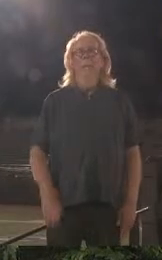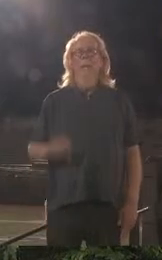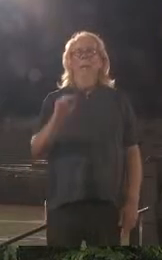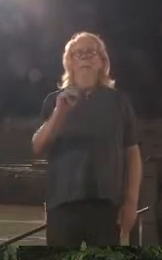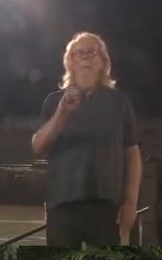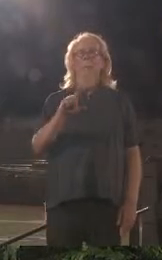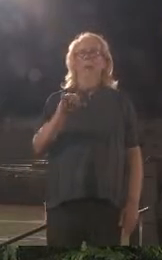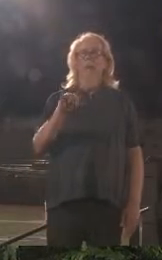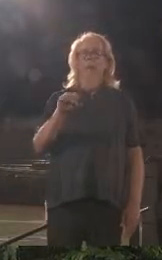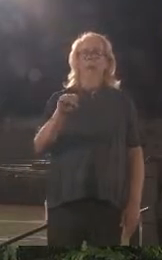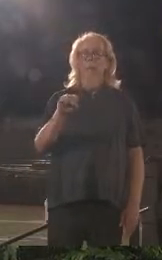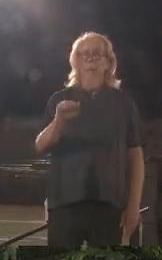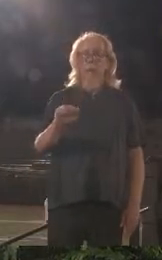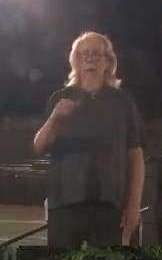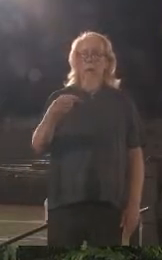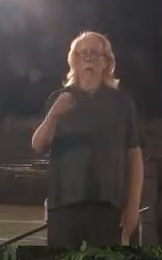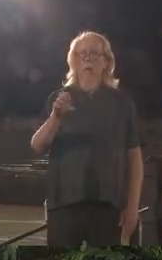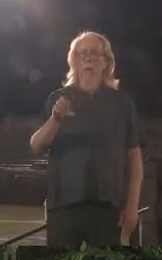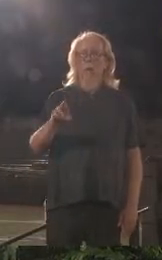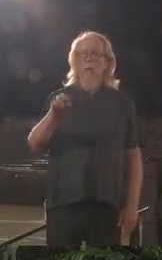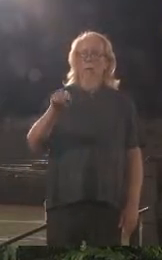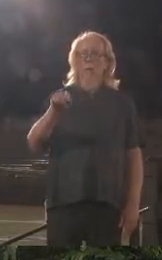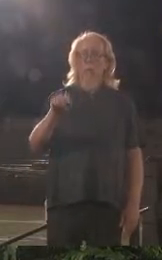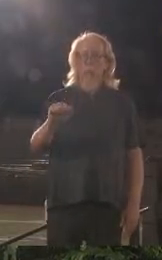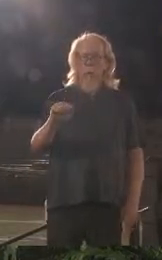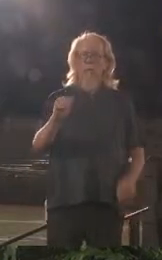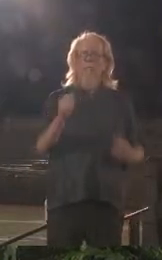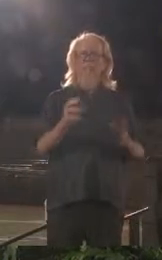Melissa Huerta earned certification in CompTIA